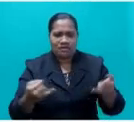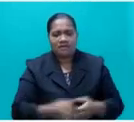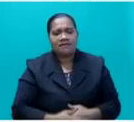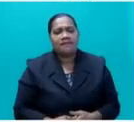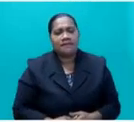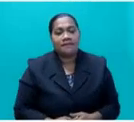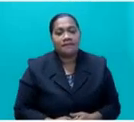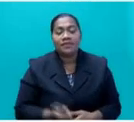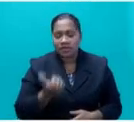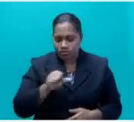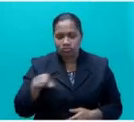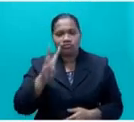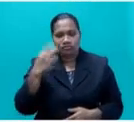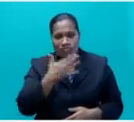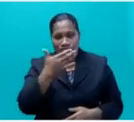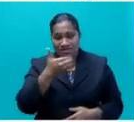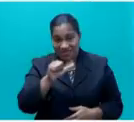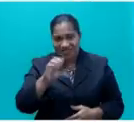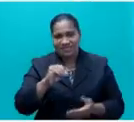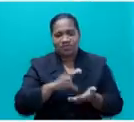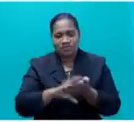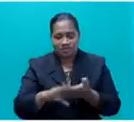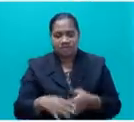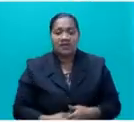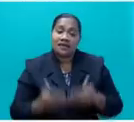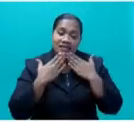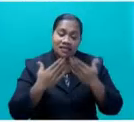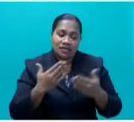that in essence is what the current status is. Thank you, sir.